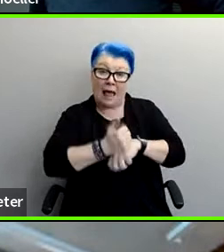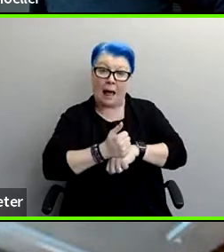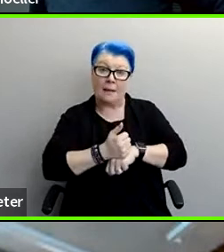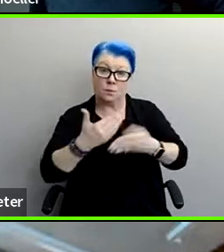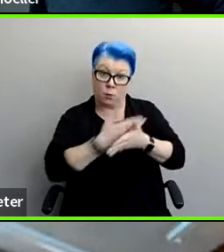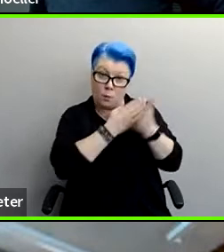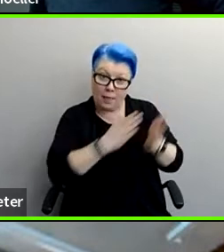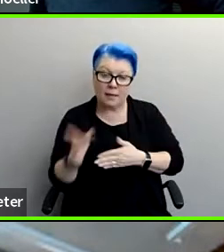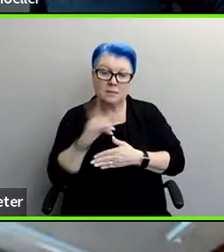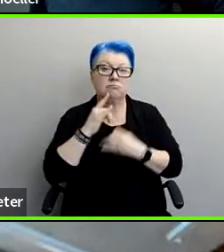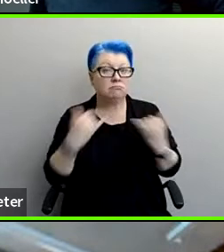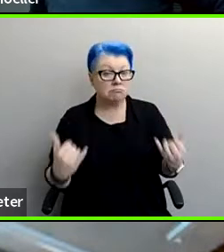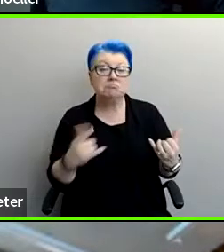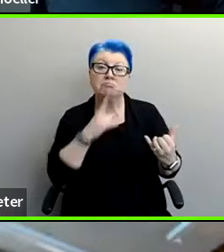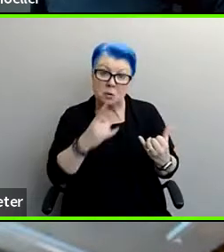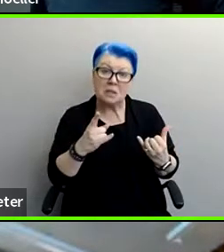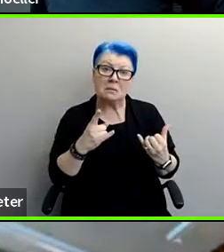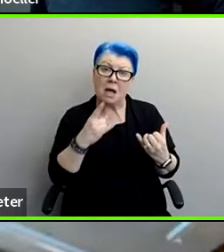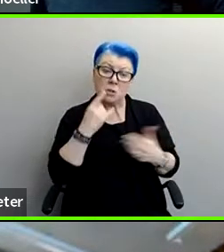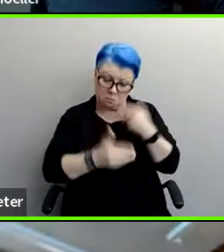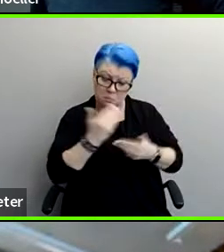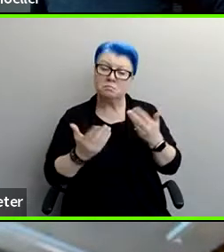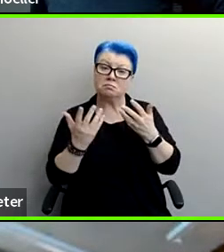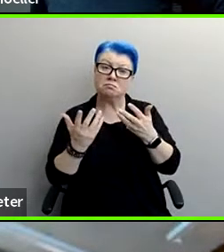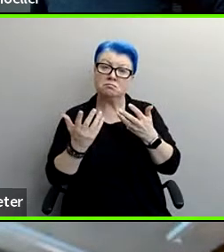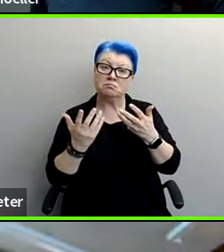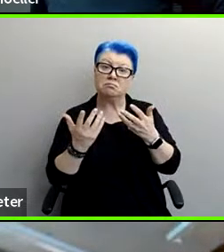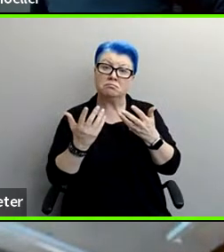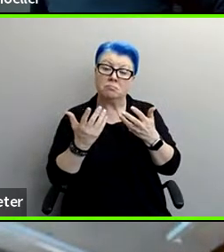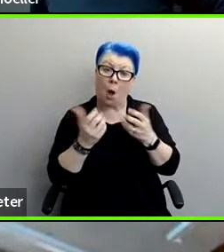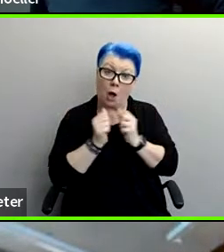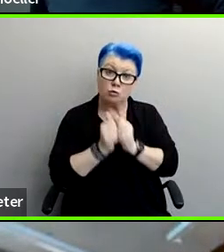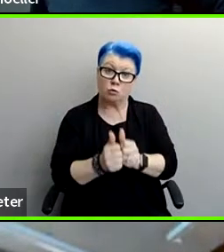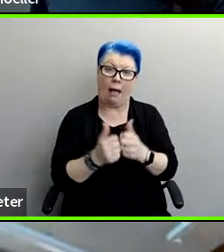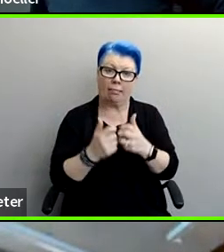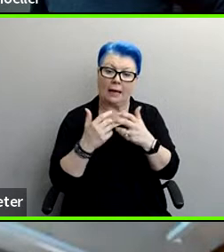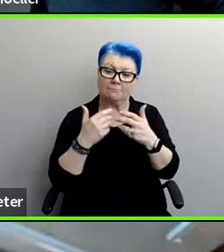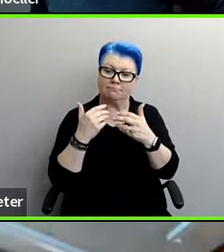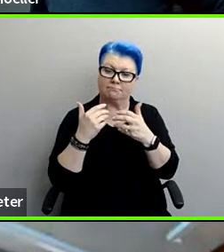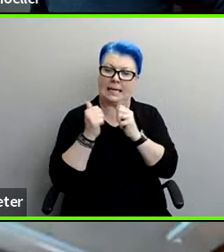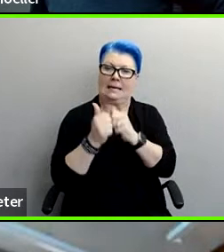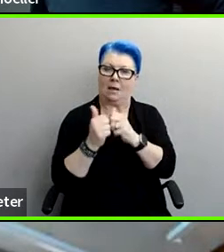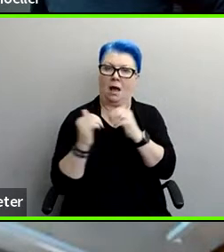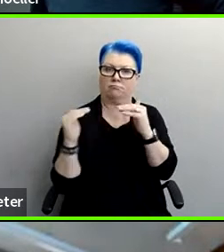right now it is pretty much on track with what our garages are doing as well.